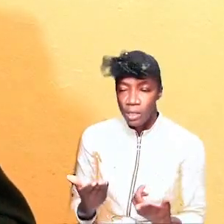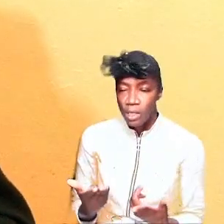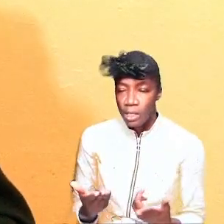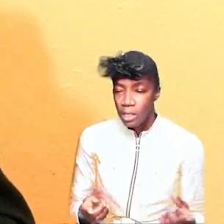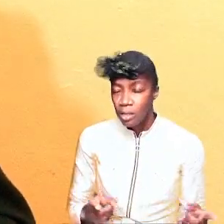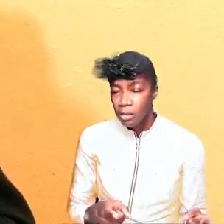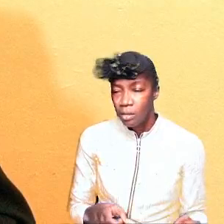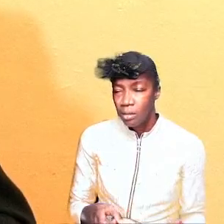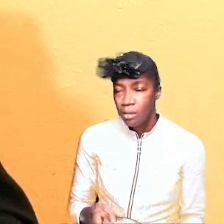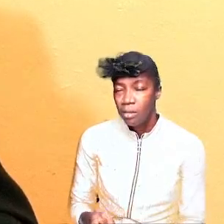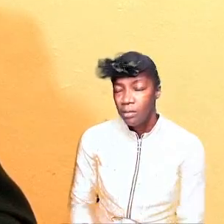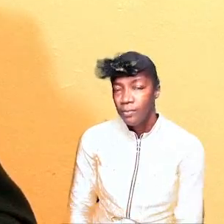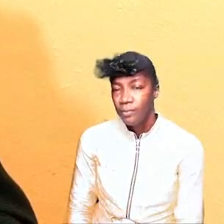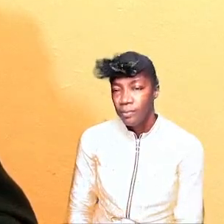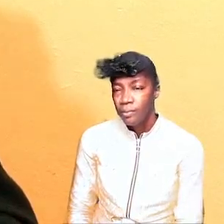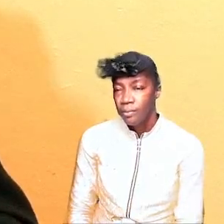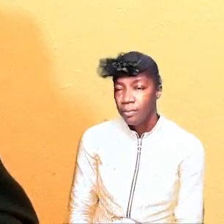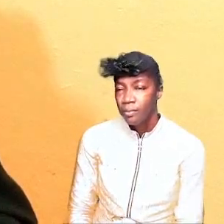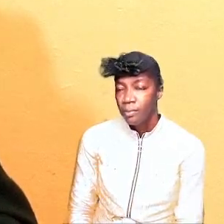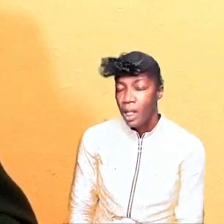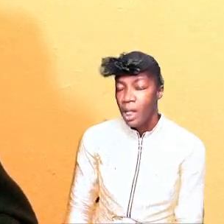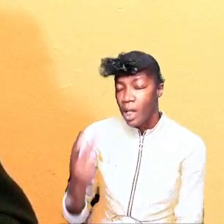recap.